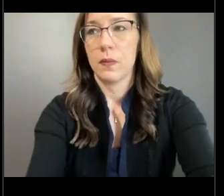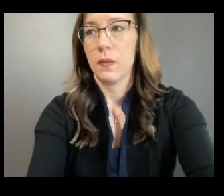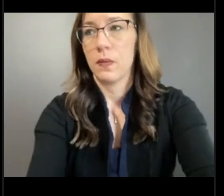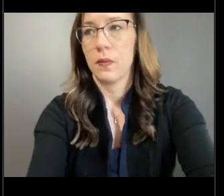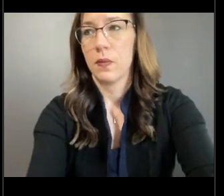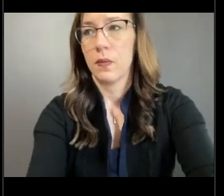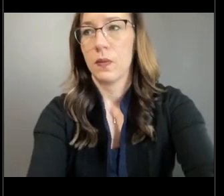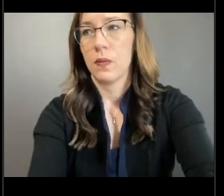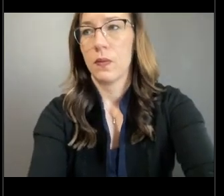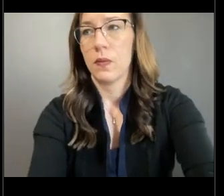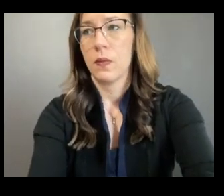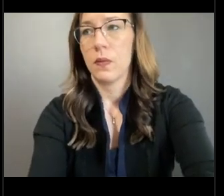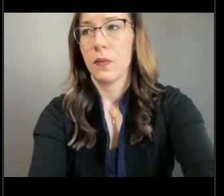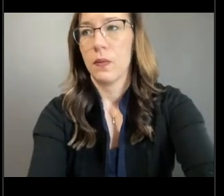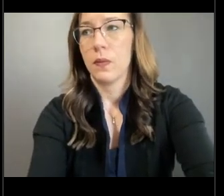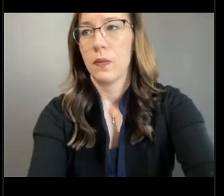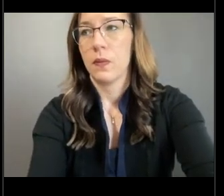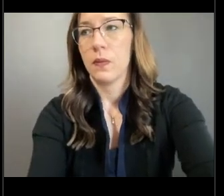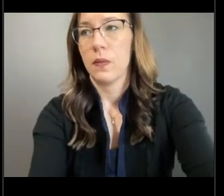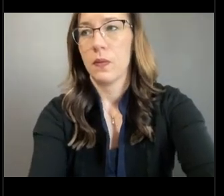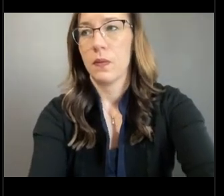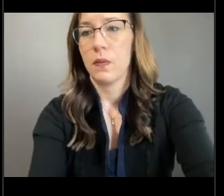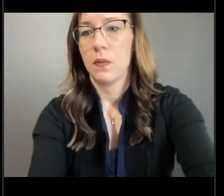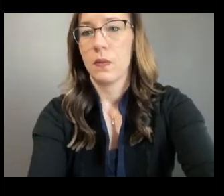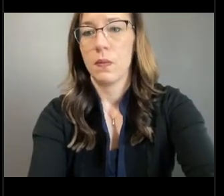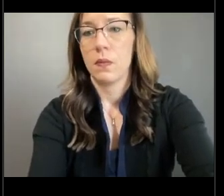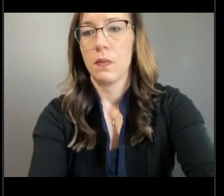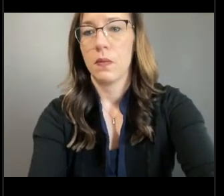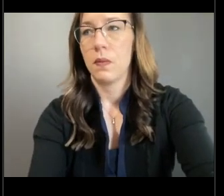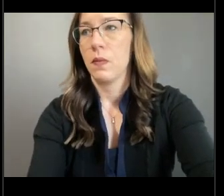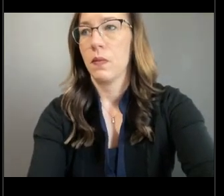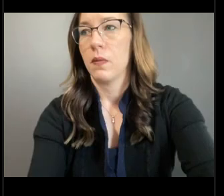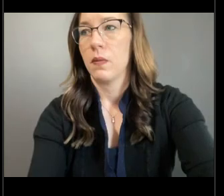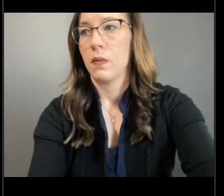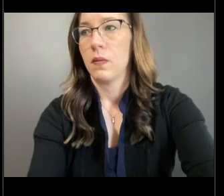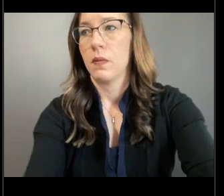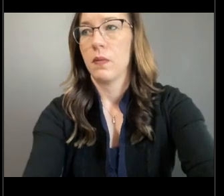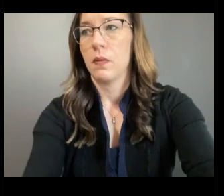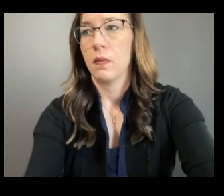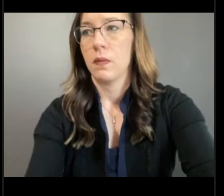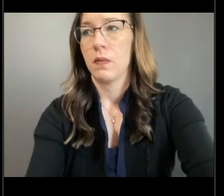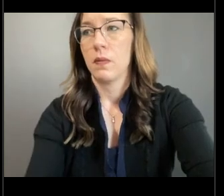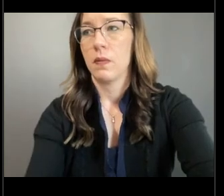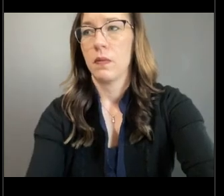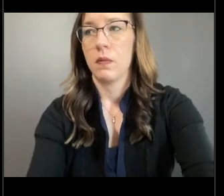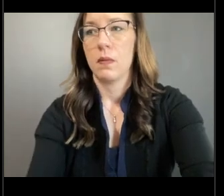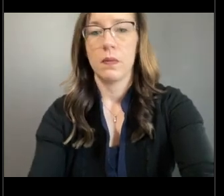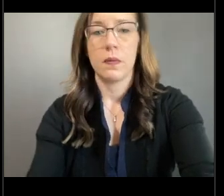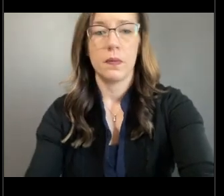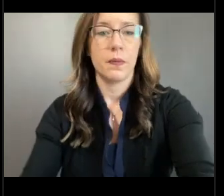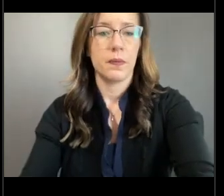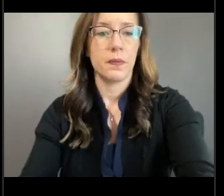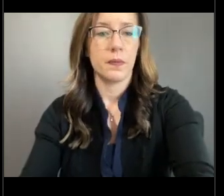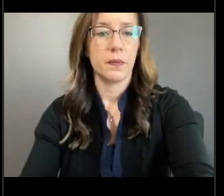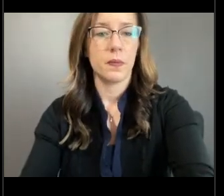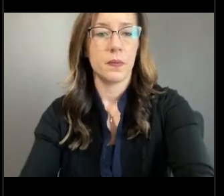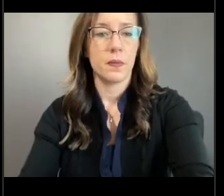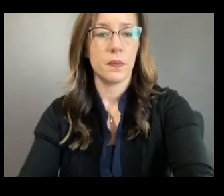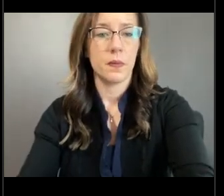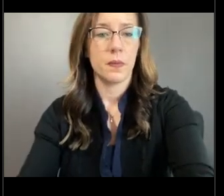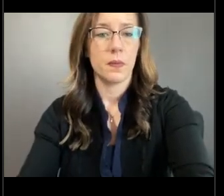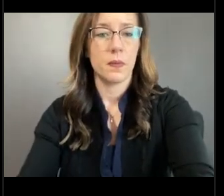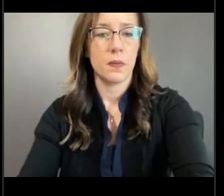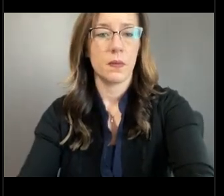And again, this knowledge check reads, the architect designs the plan, which the builder uses to pour